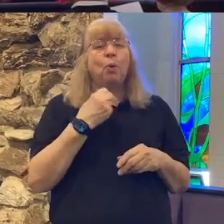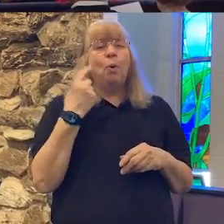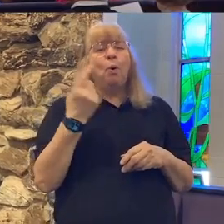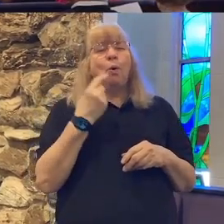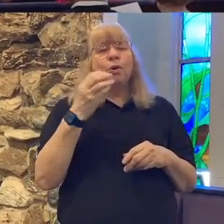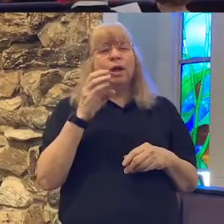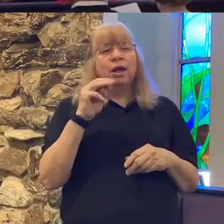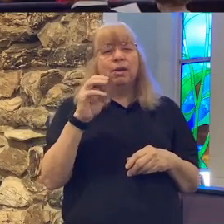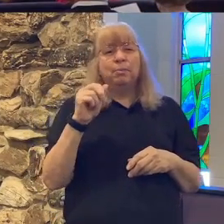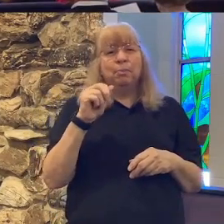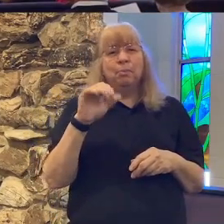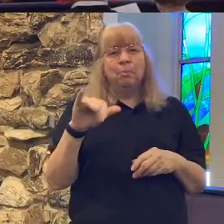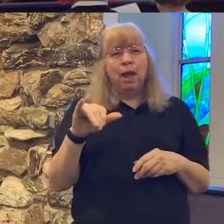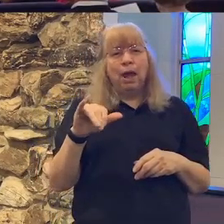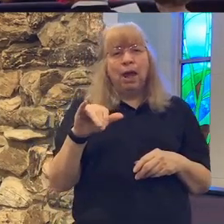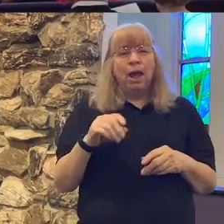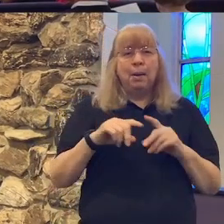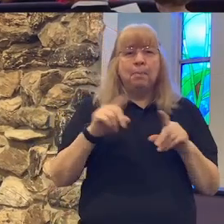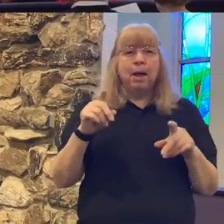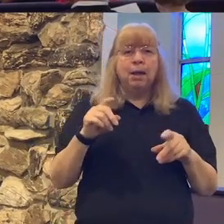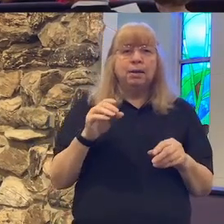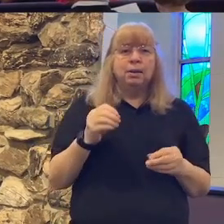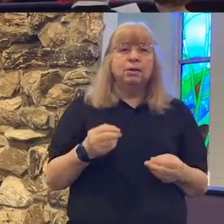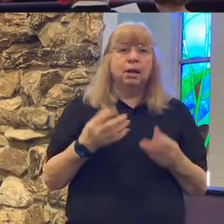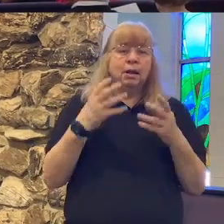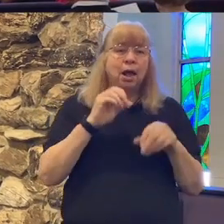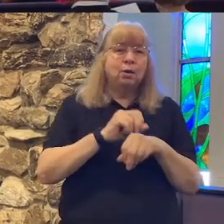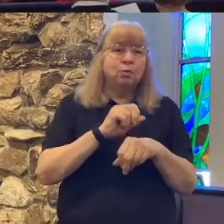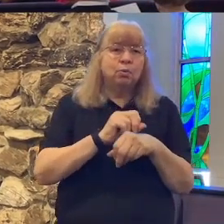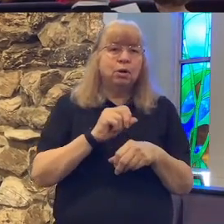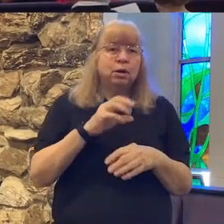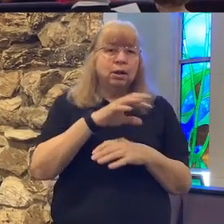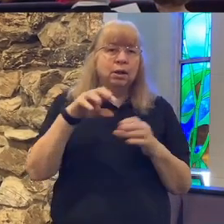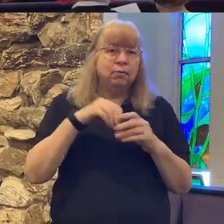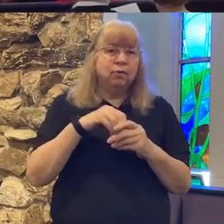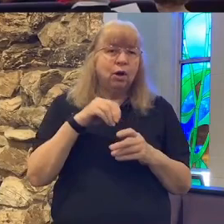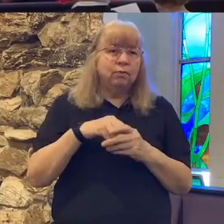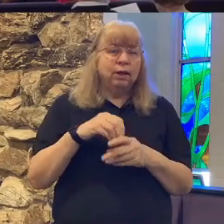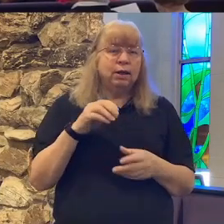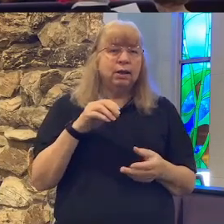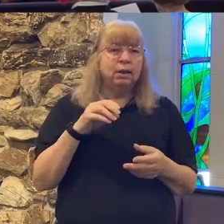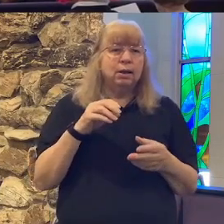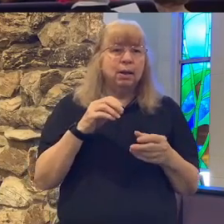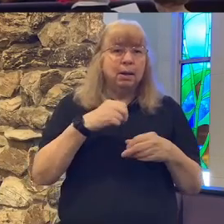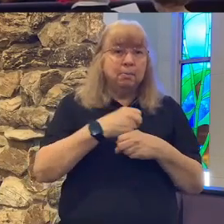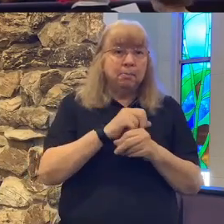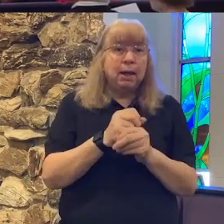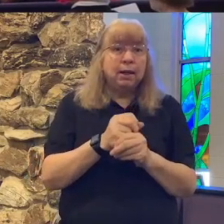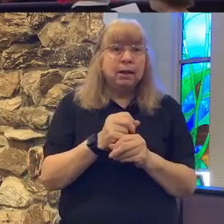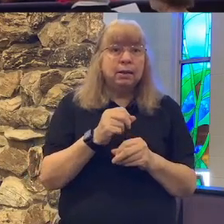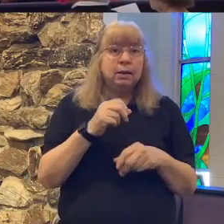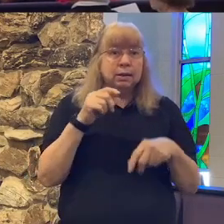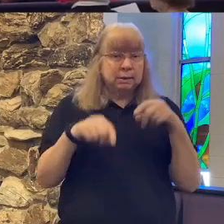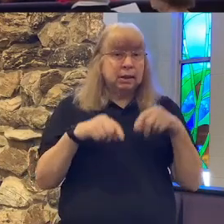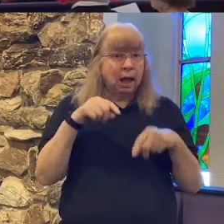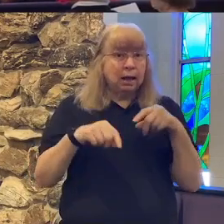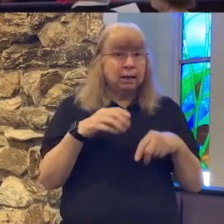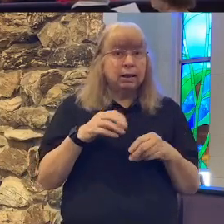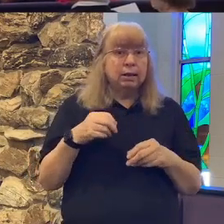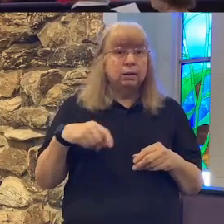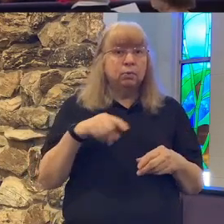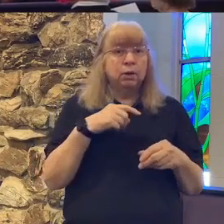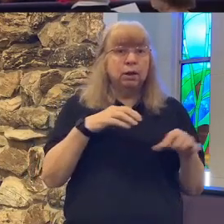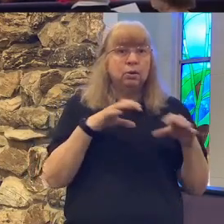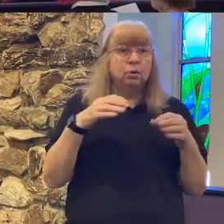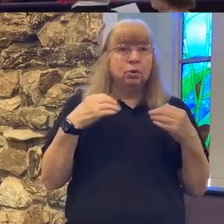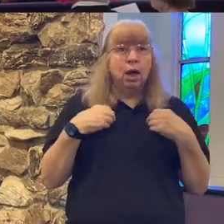too far away. However, there is a lot of work involved in this, and so. And we do try and have a good time while we're doing